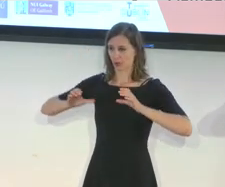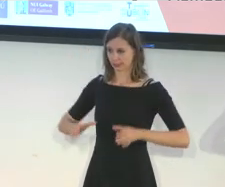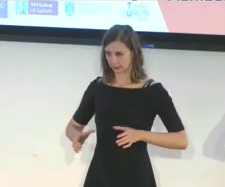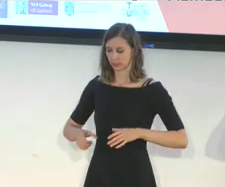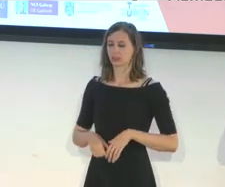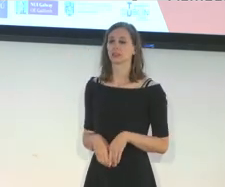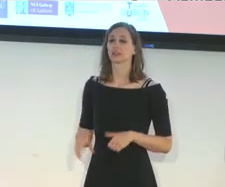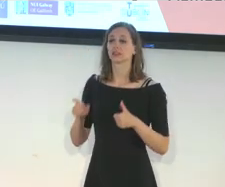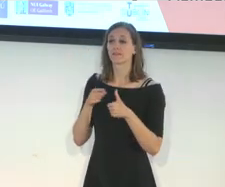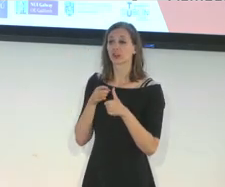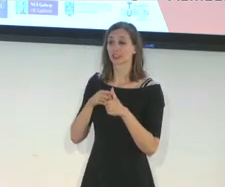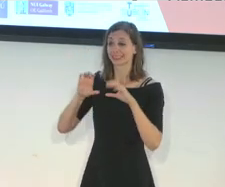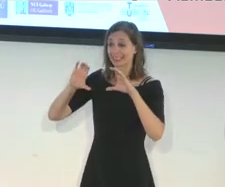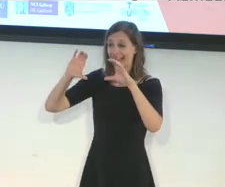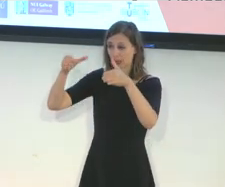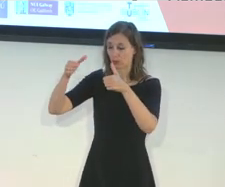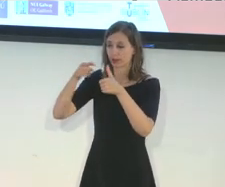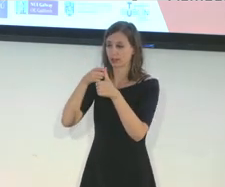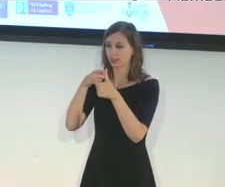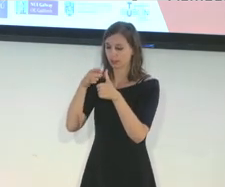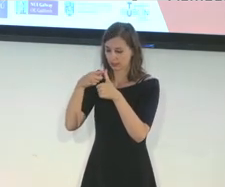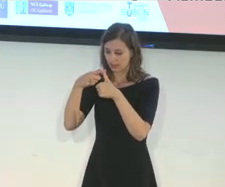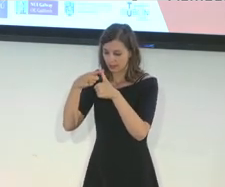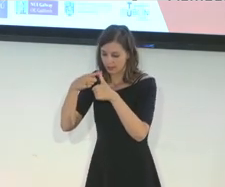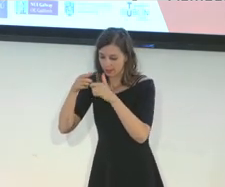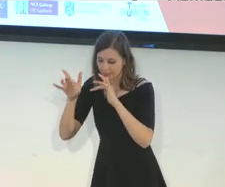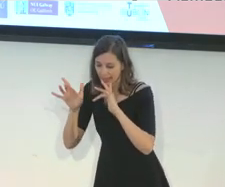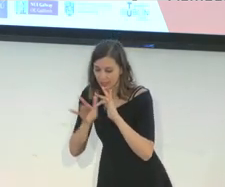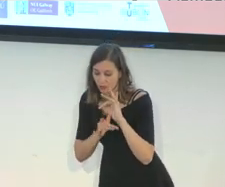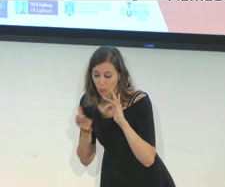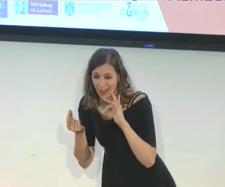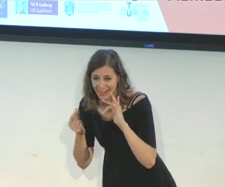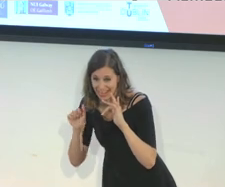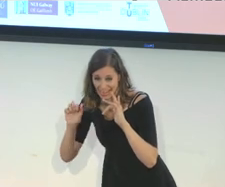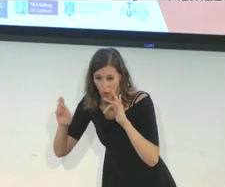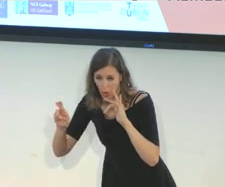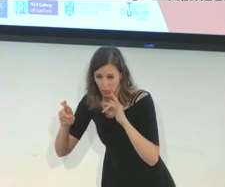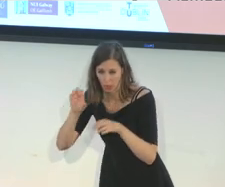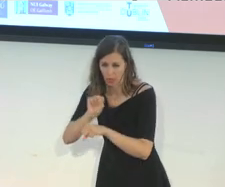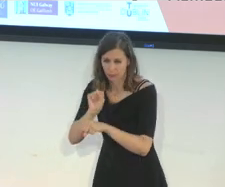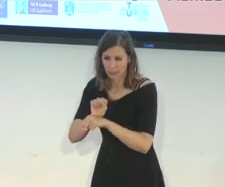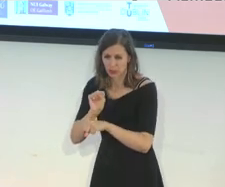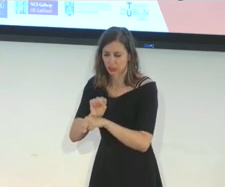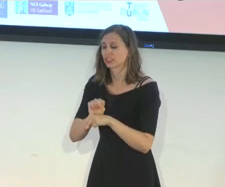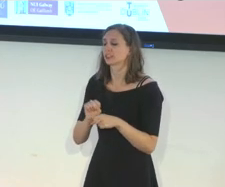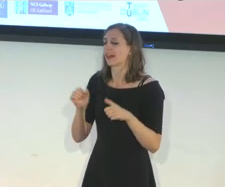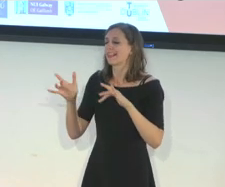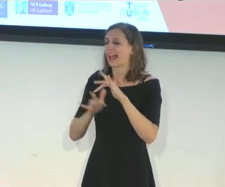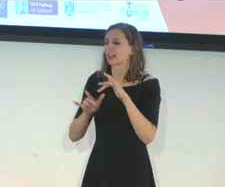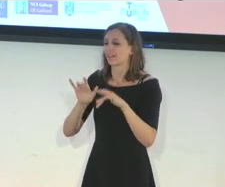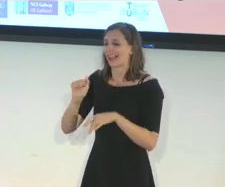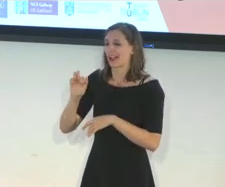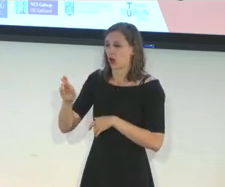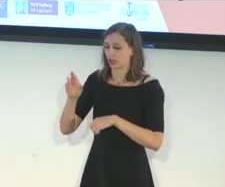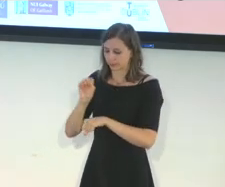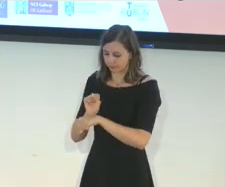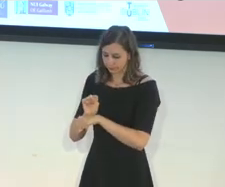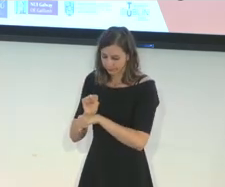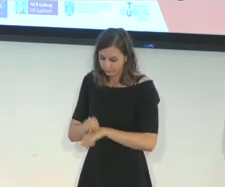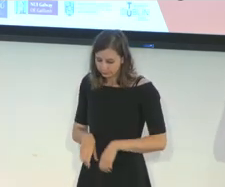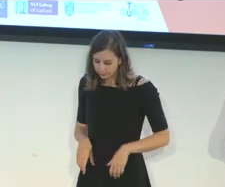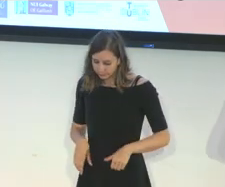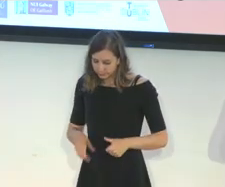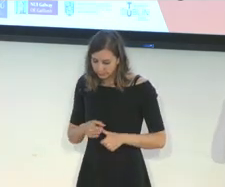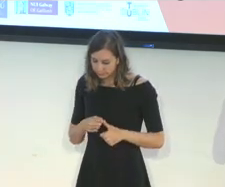is lack of ALR and XR applications. Integration with XR